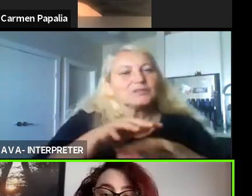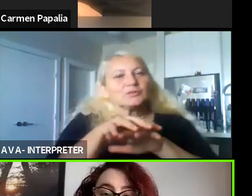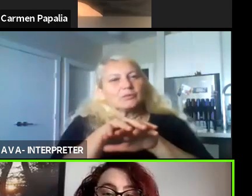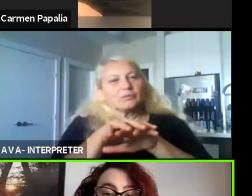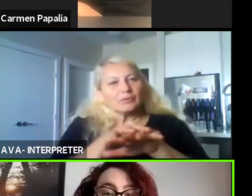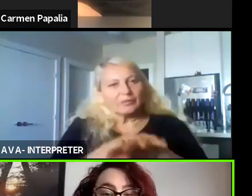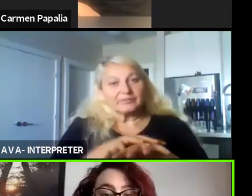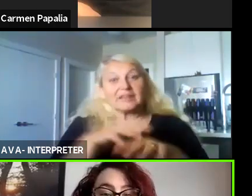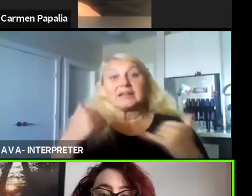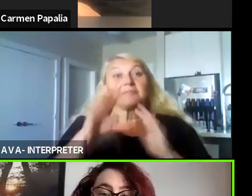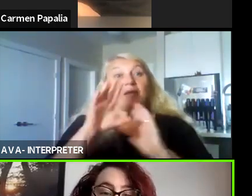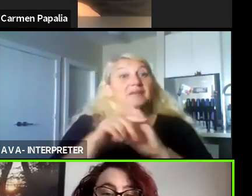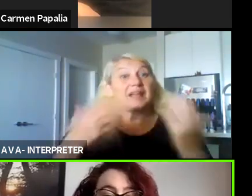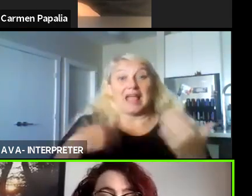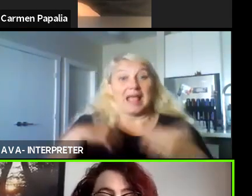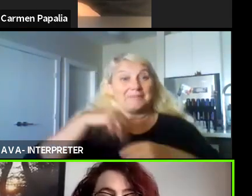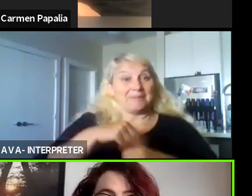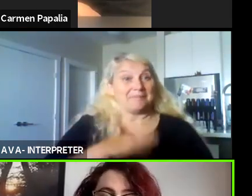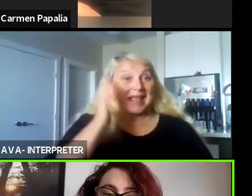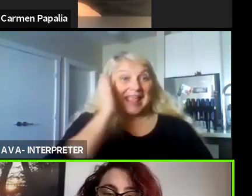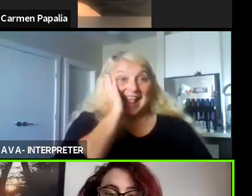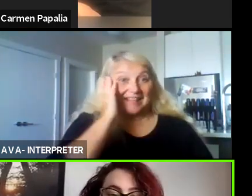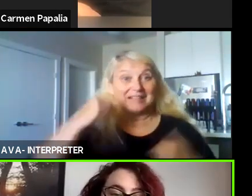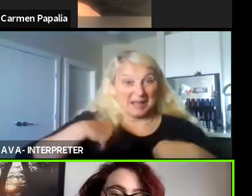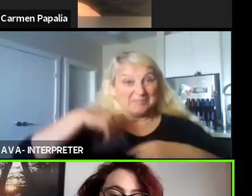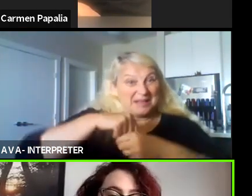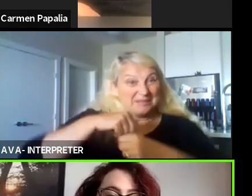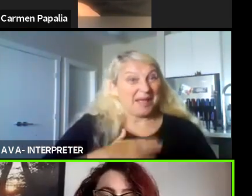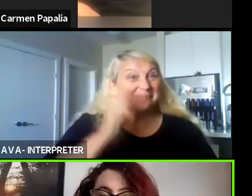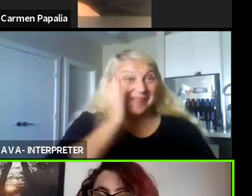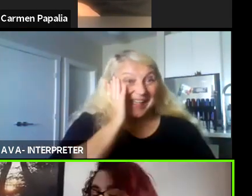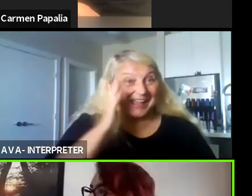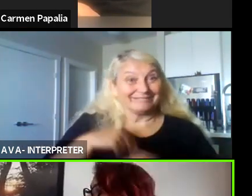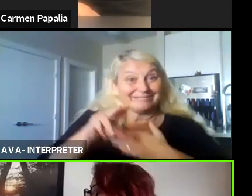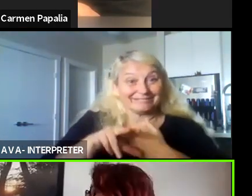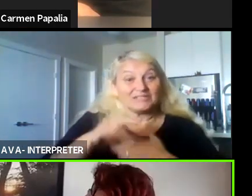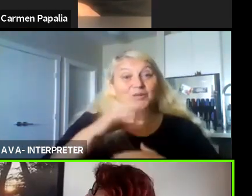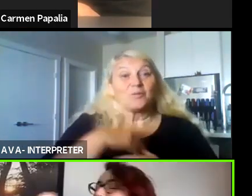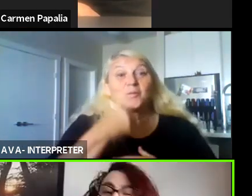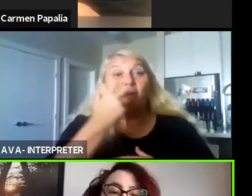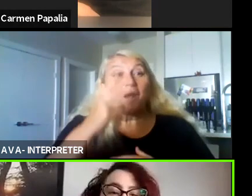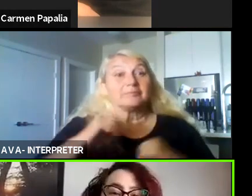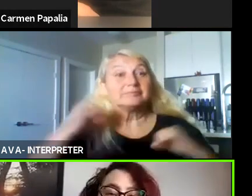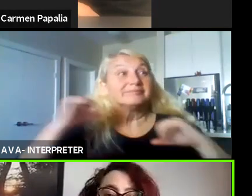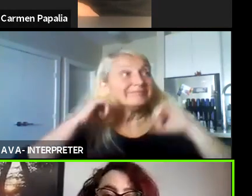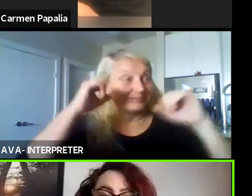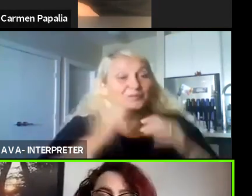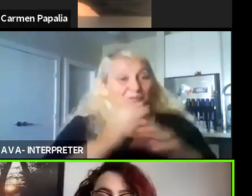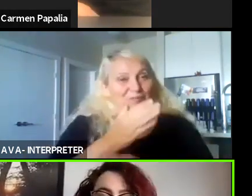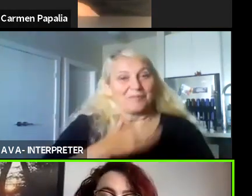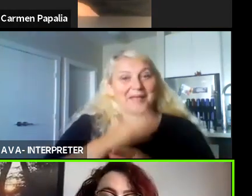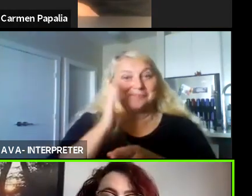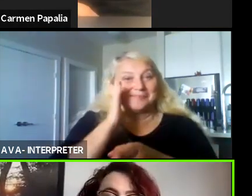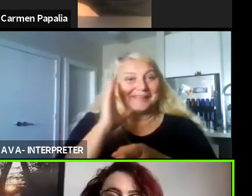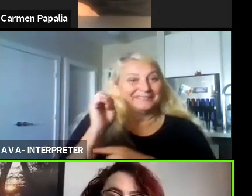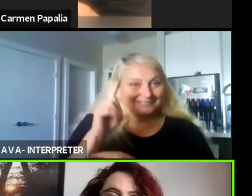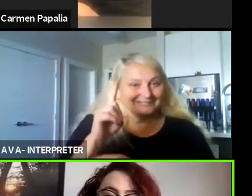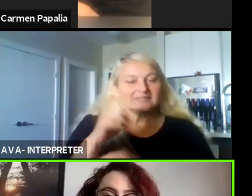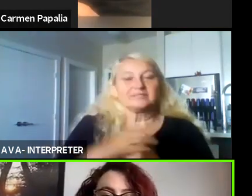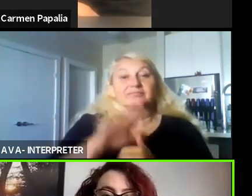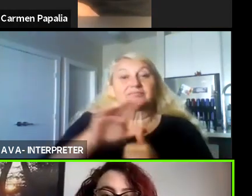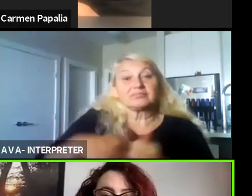bed, so I'm gonna do our warm up from my bed because that's a thing. And in the background, there's a painting or a